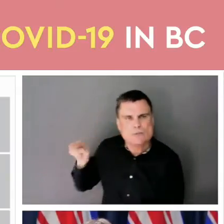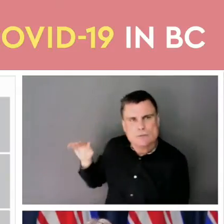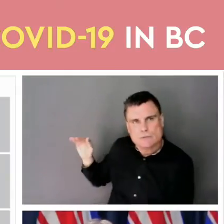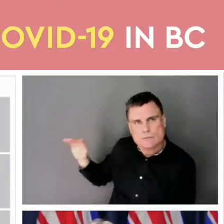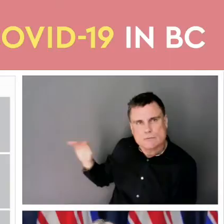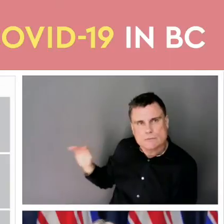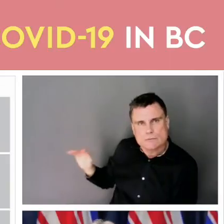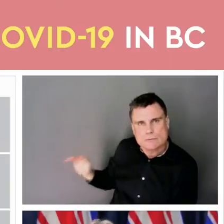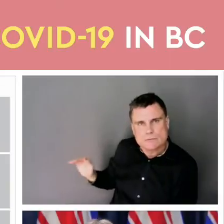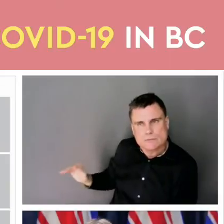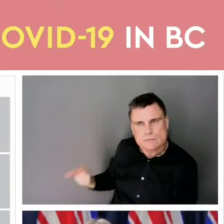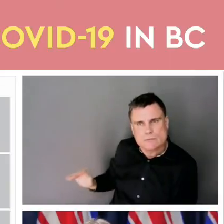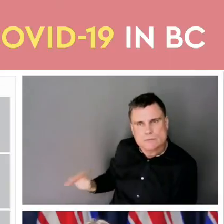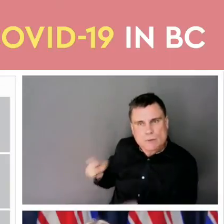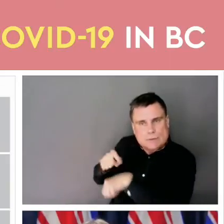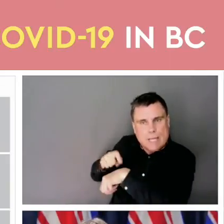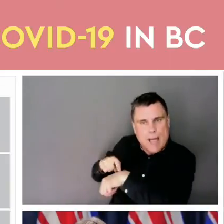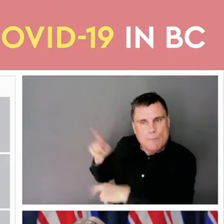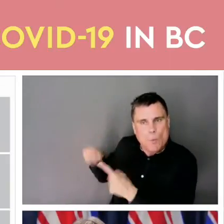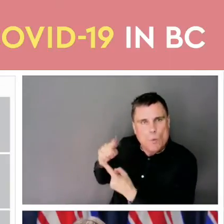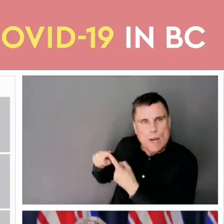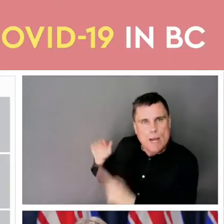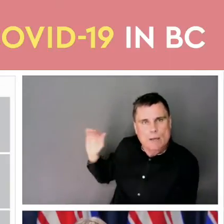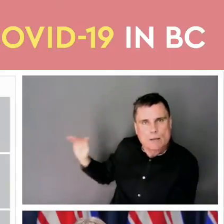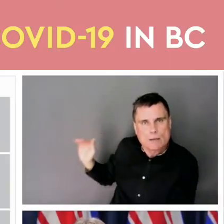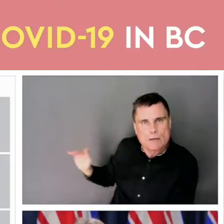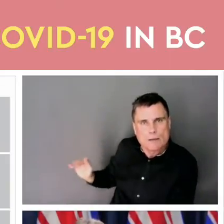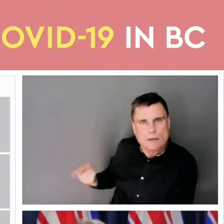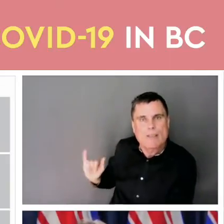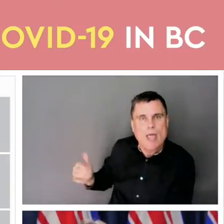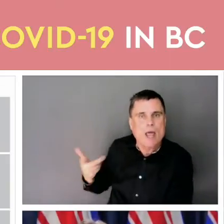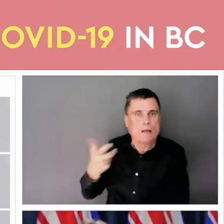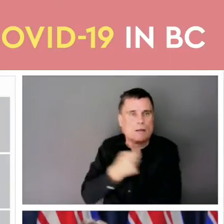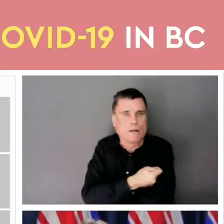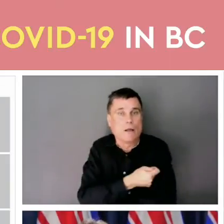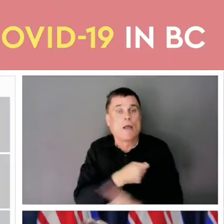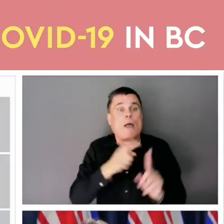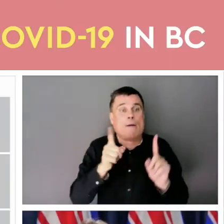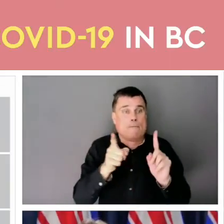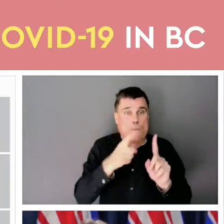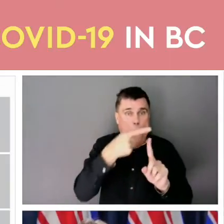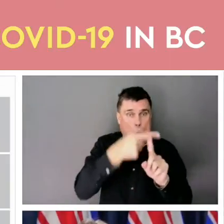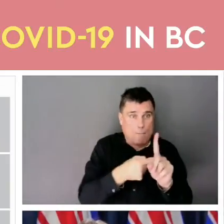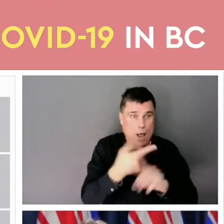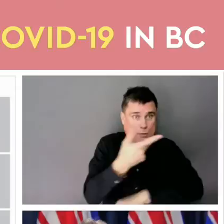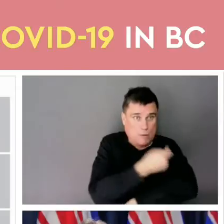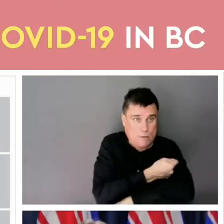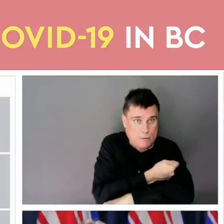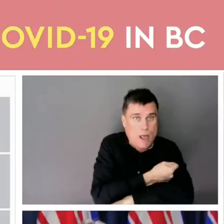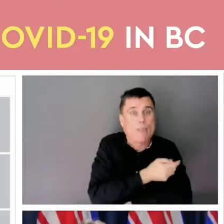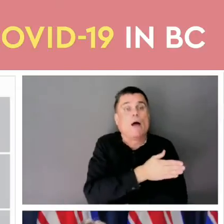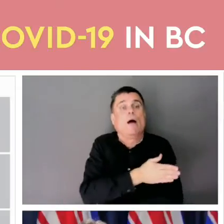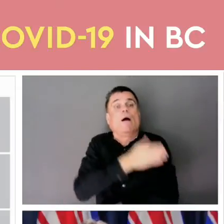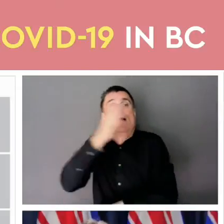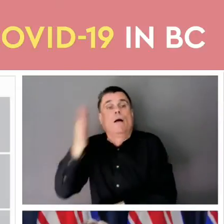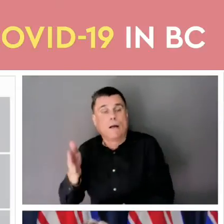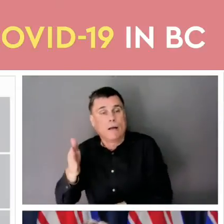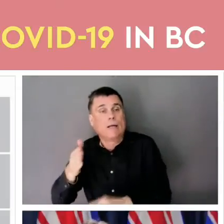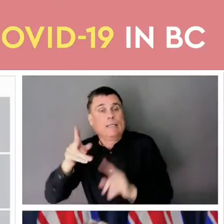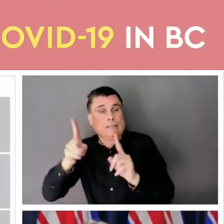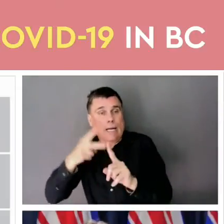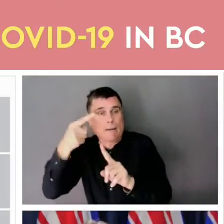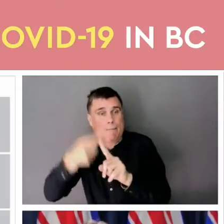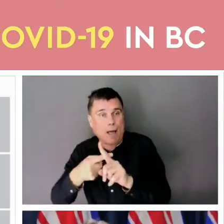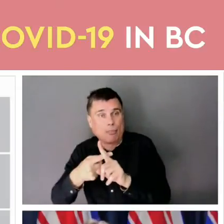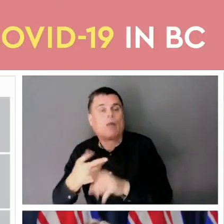before, you know, dose 1 during 1 month and dose 2 return back for the second dose the following month. And, you know,